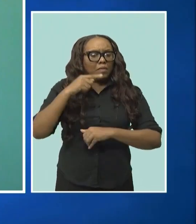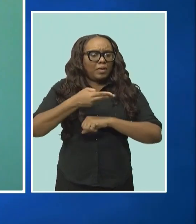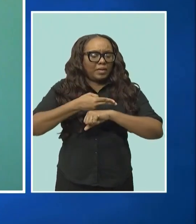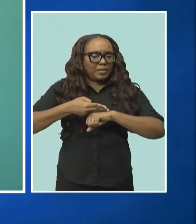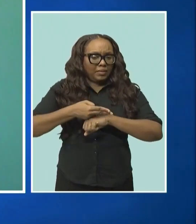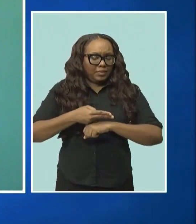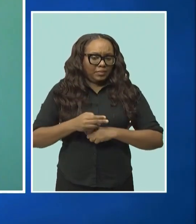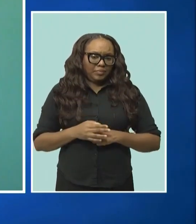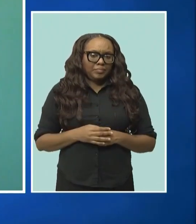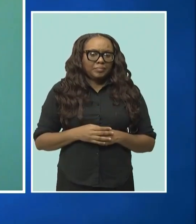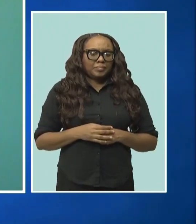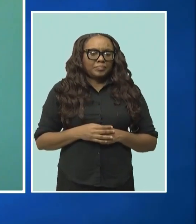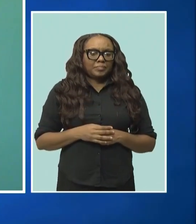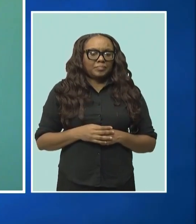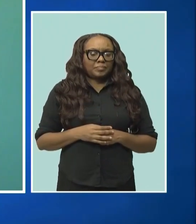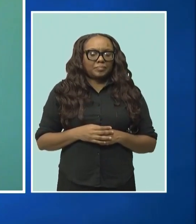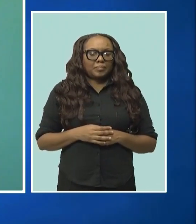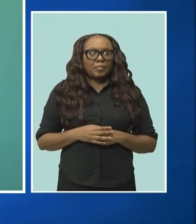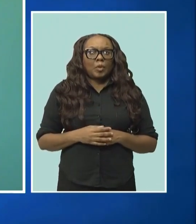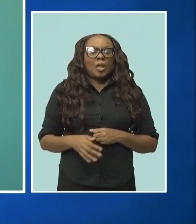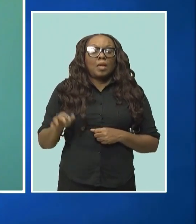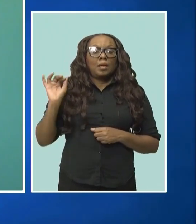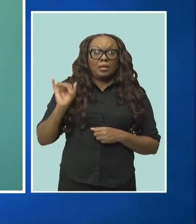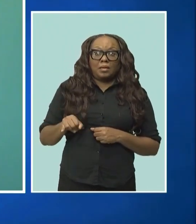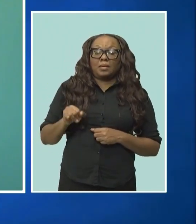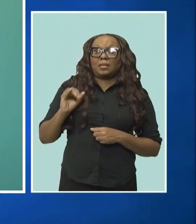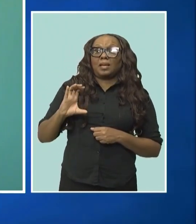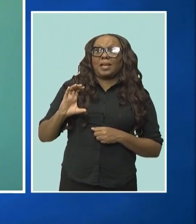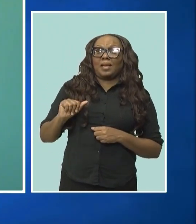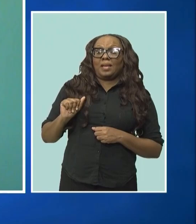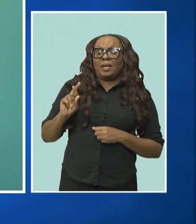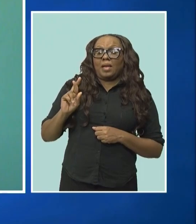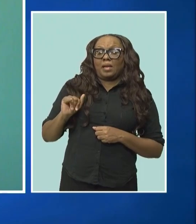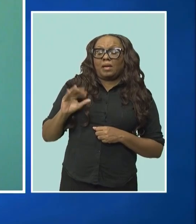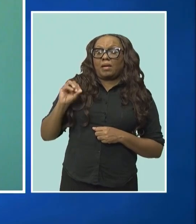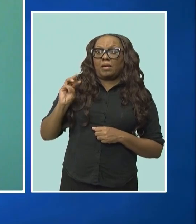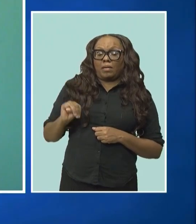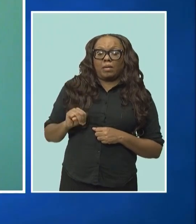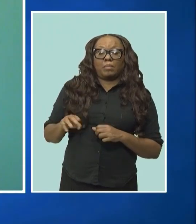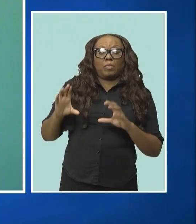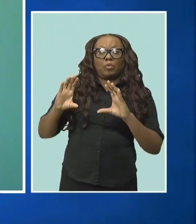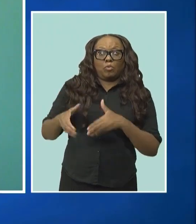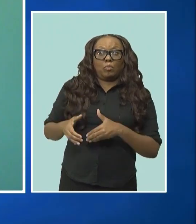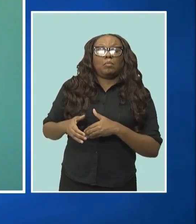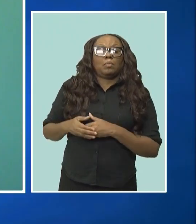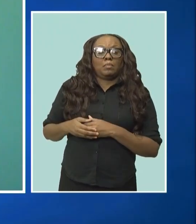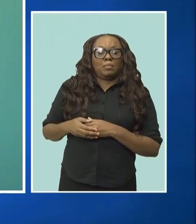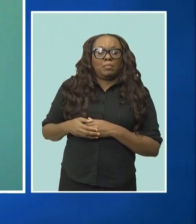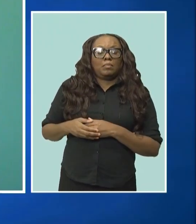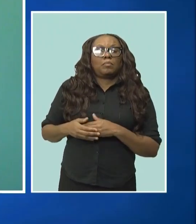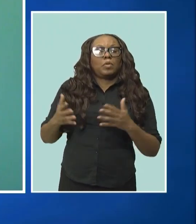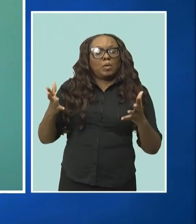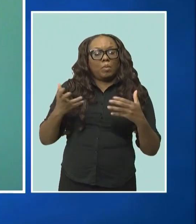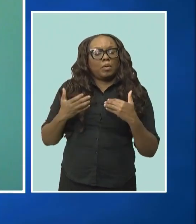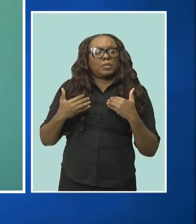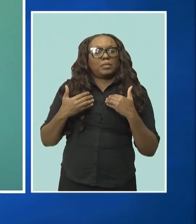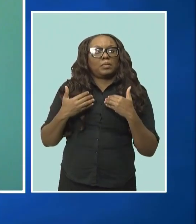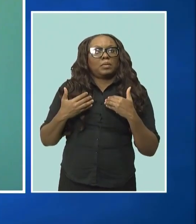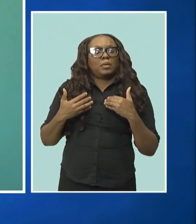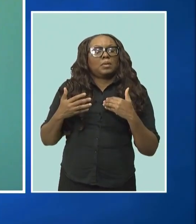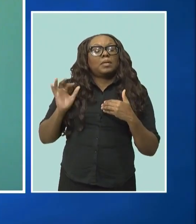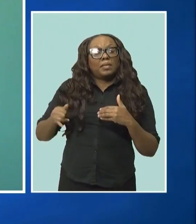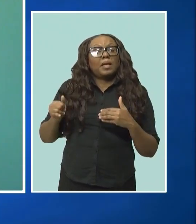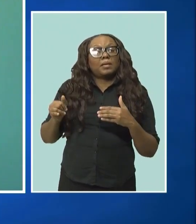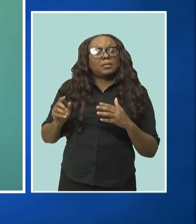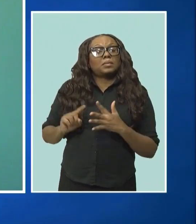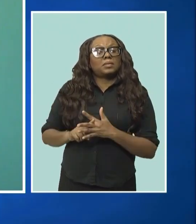And so that CARICOM Good Officers mission has started with this engagement in Jamaica. We